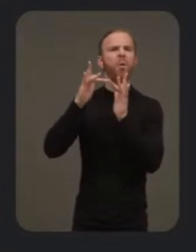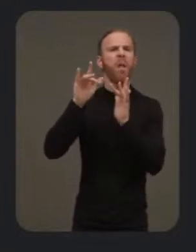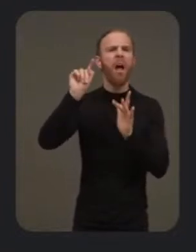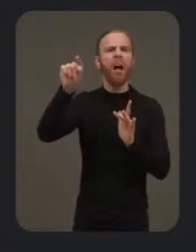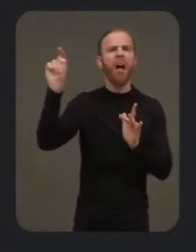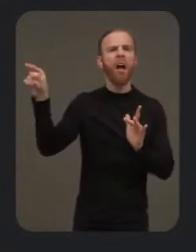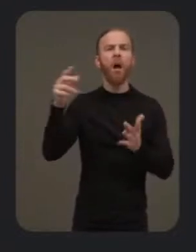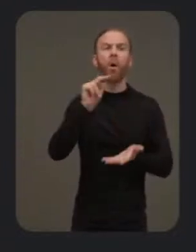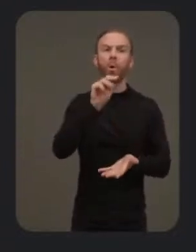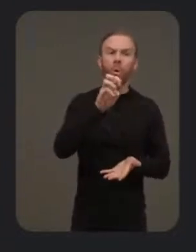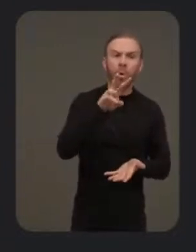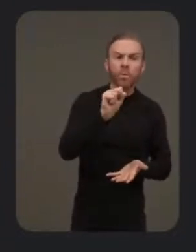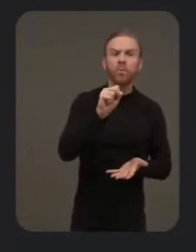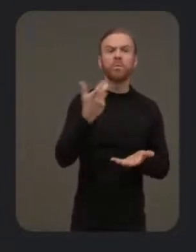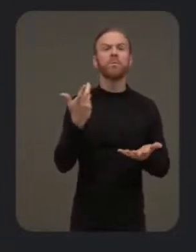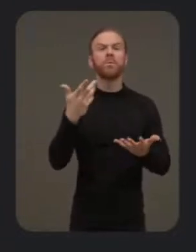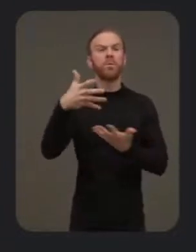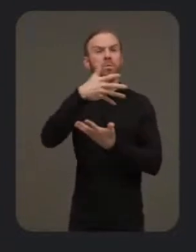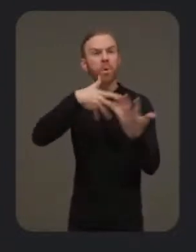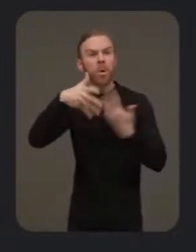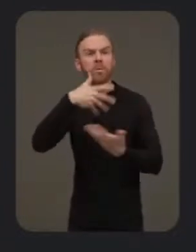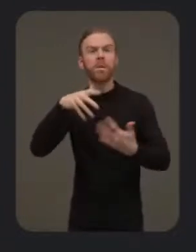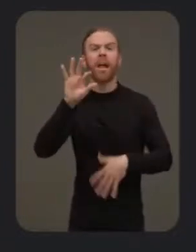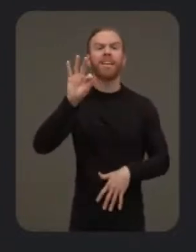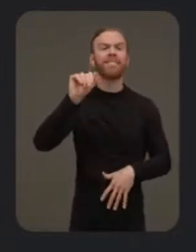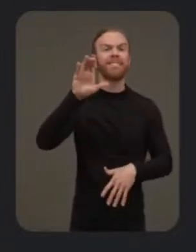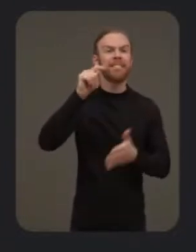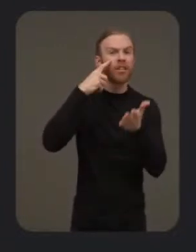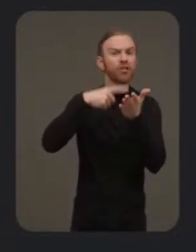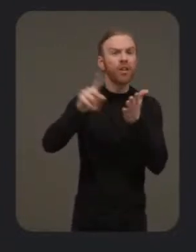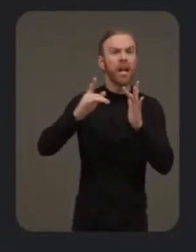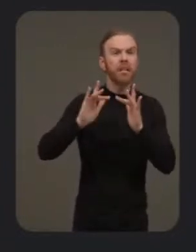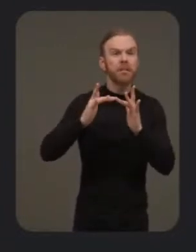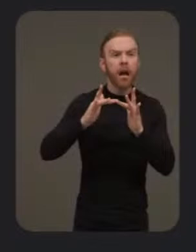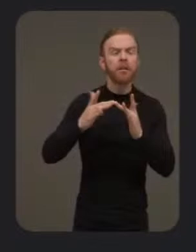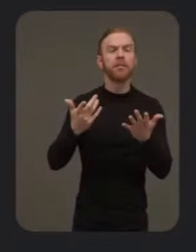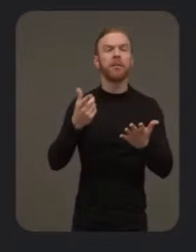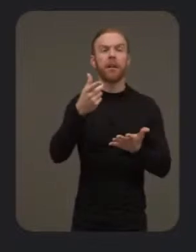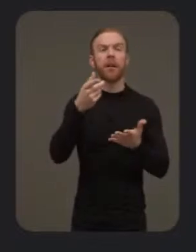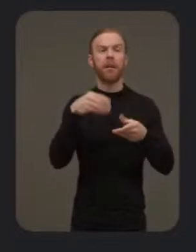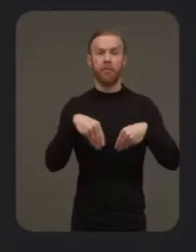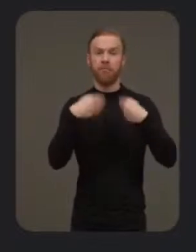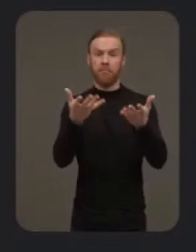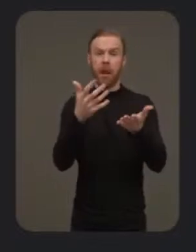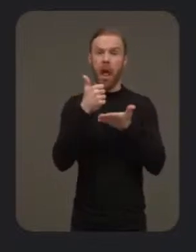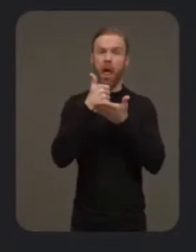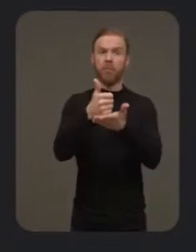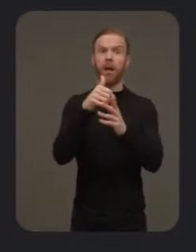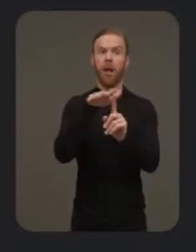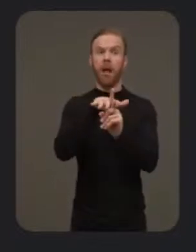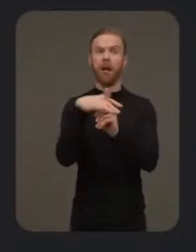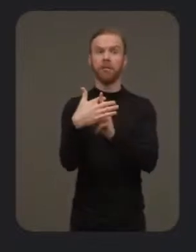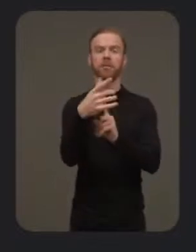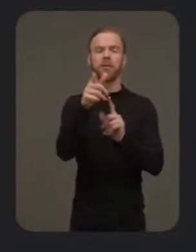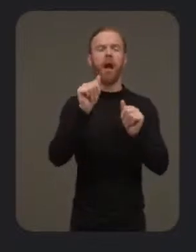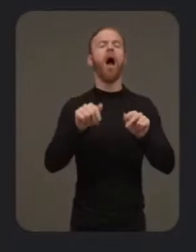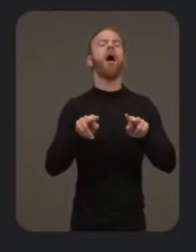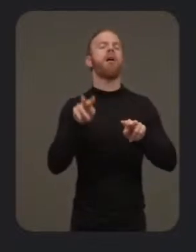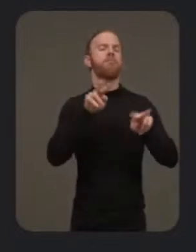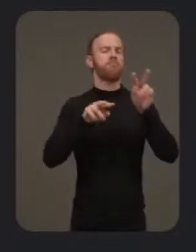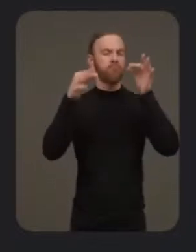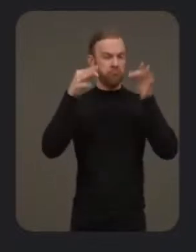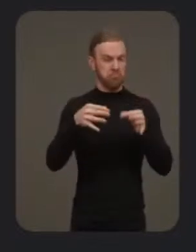news, fact-checking, and social sites, all this providing you with helpful context to determine if it's